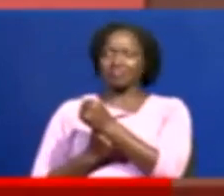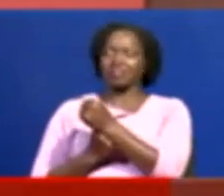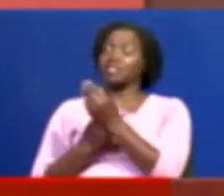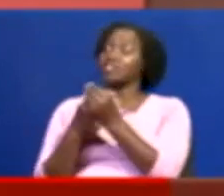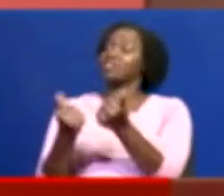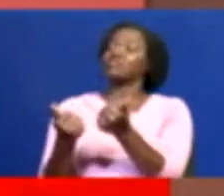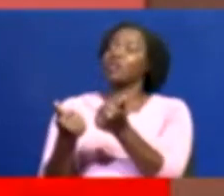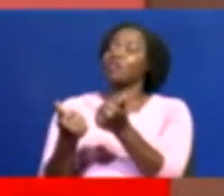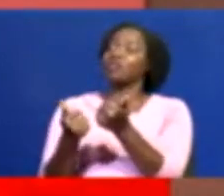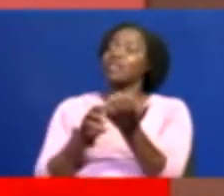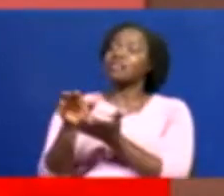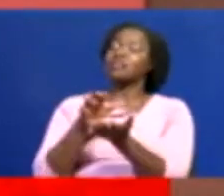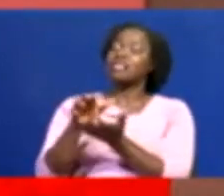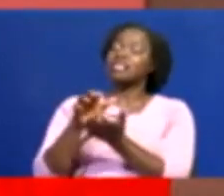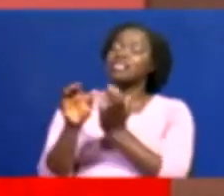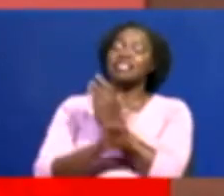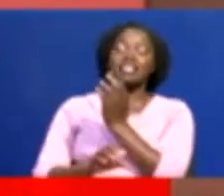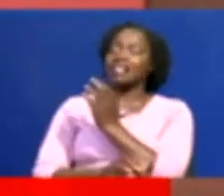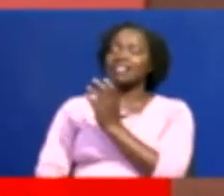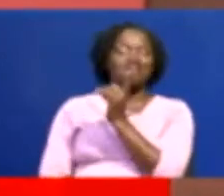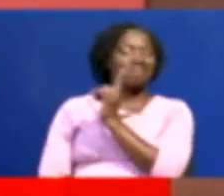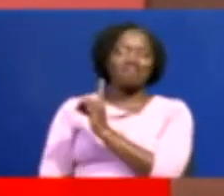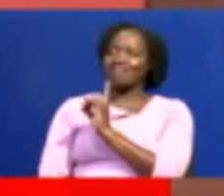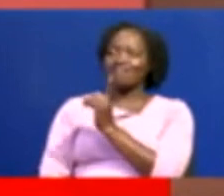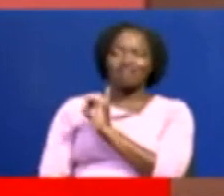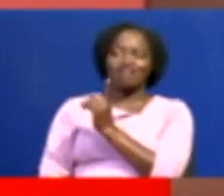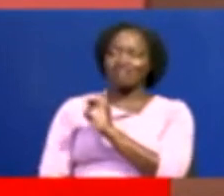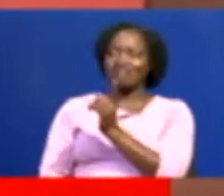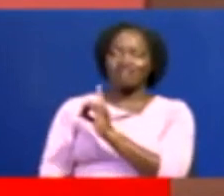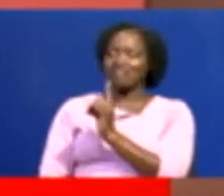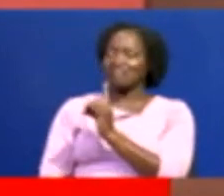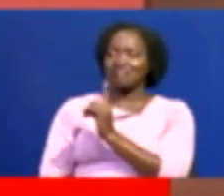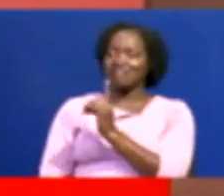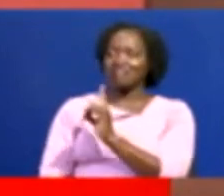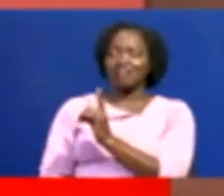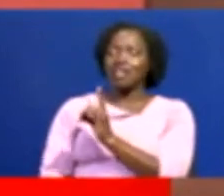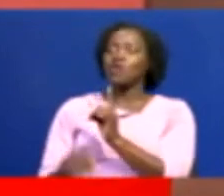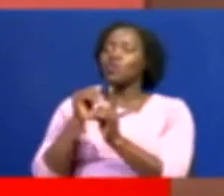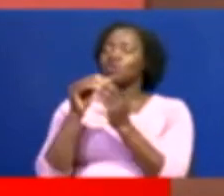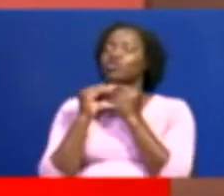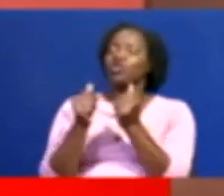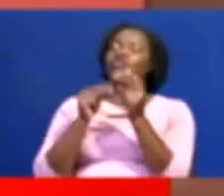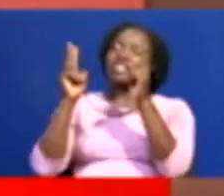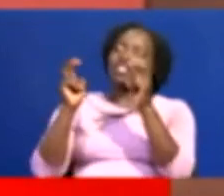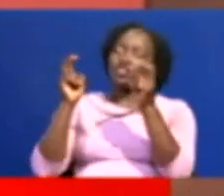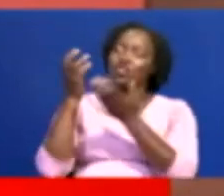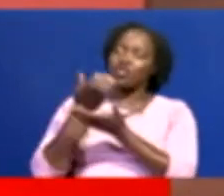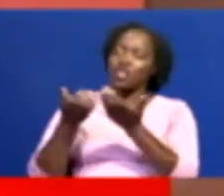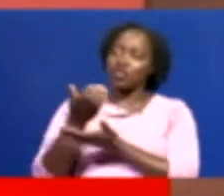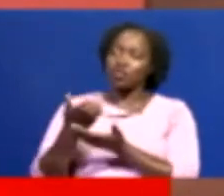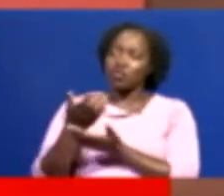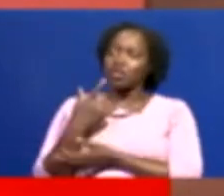sort out the mess in our country will not heal the nation and will not fix the issues of economy.